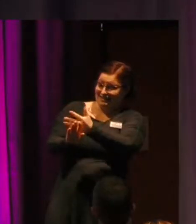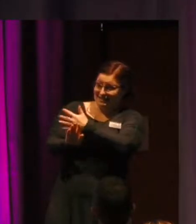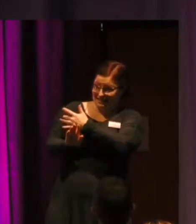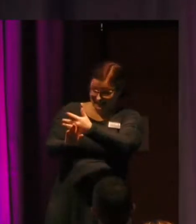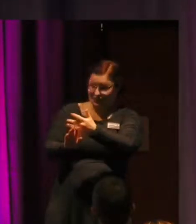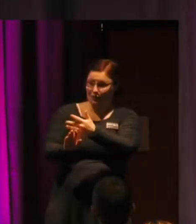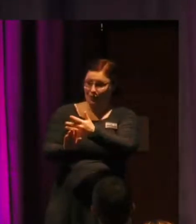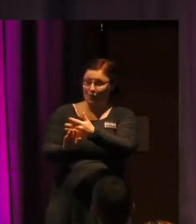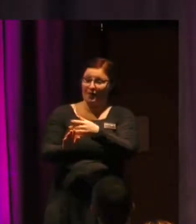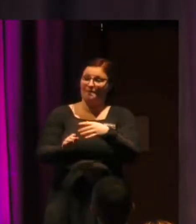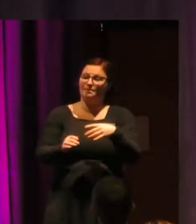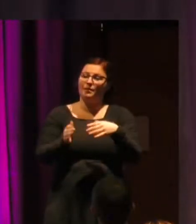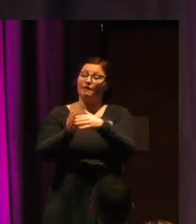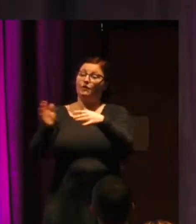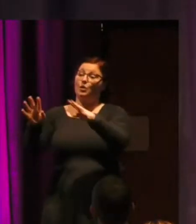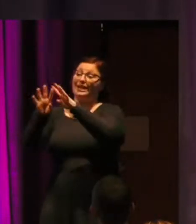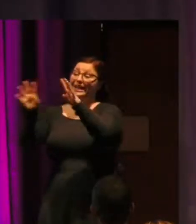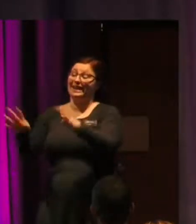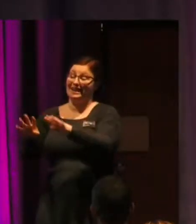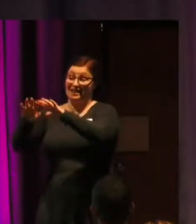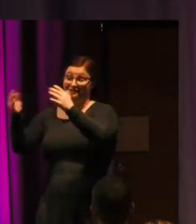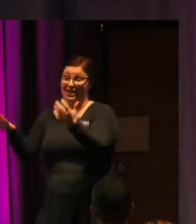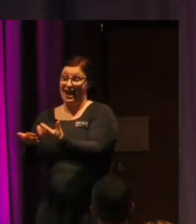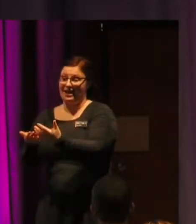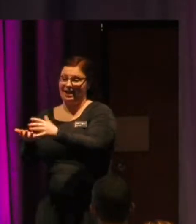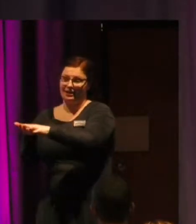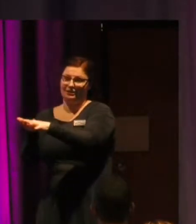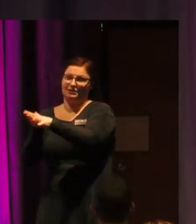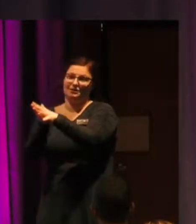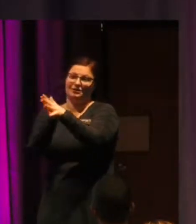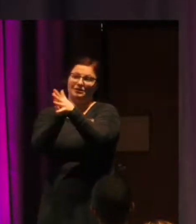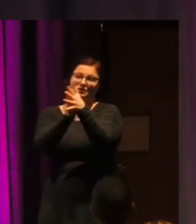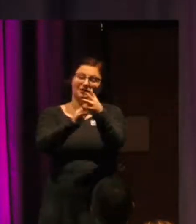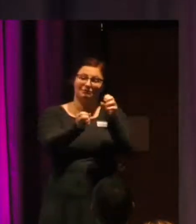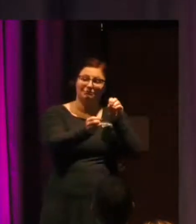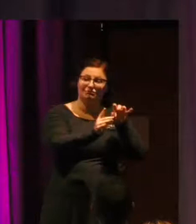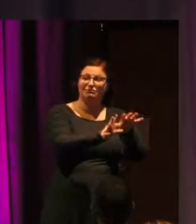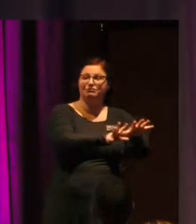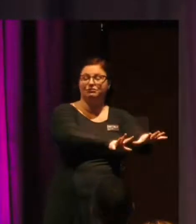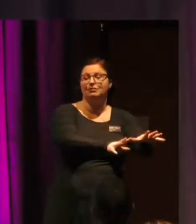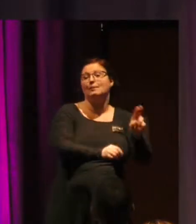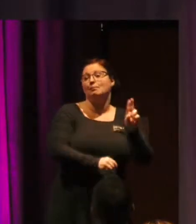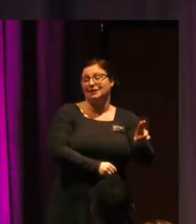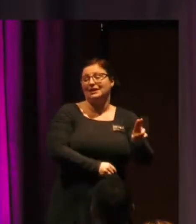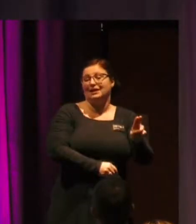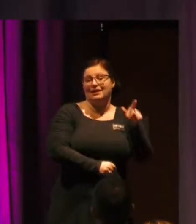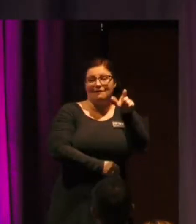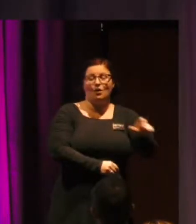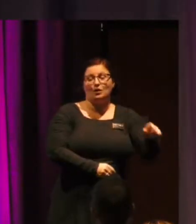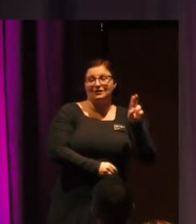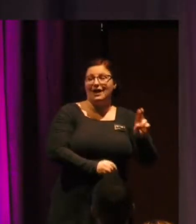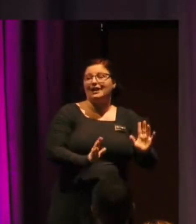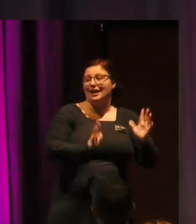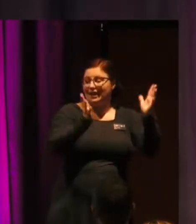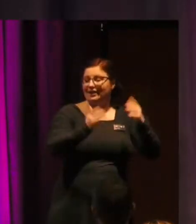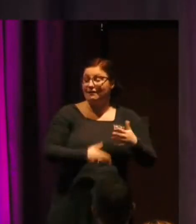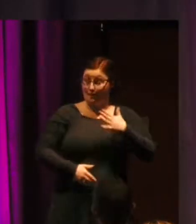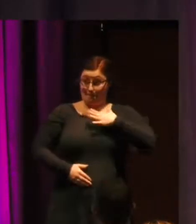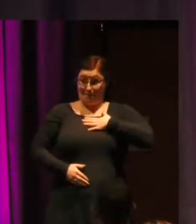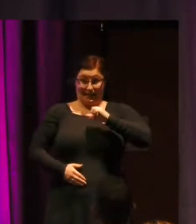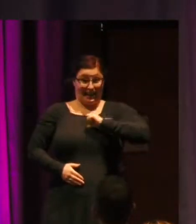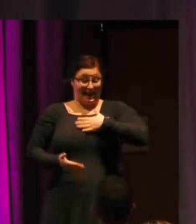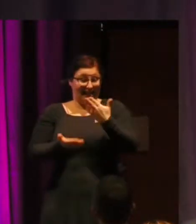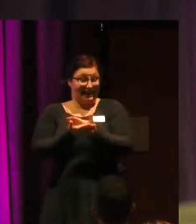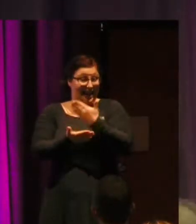we've seen how that from the online sphere has now come and actually impacted people in real life. In my own country, the